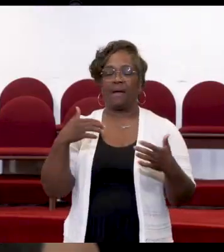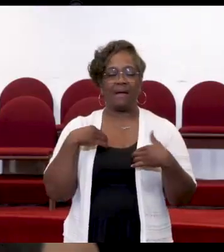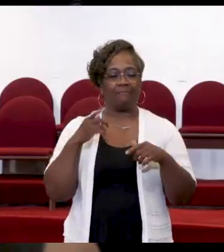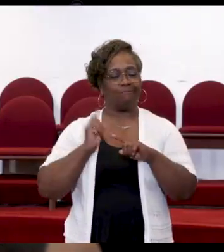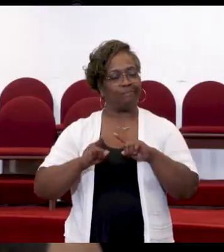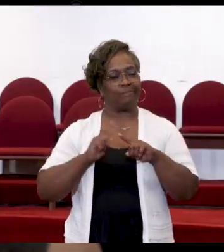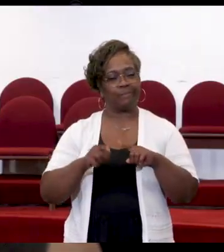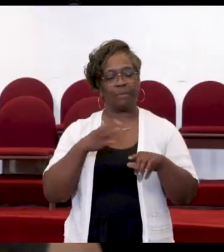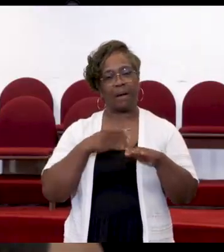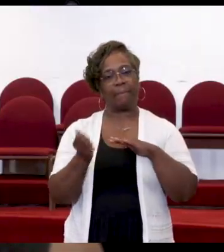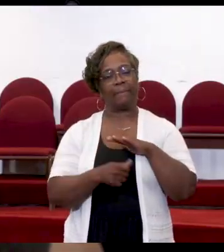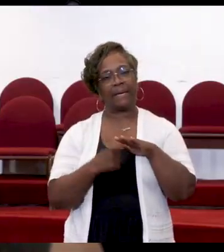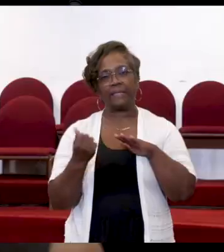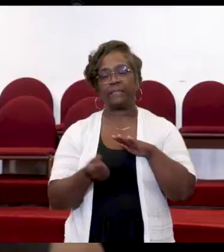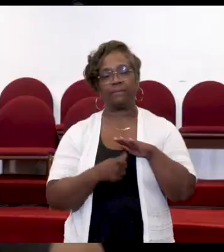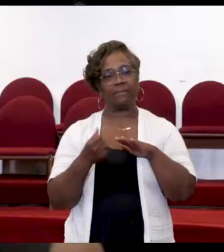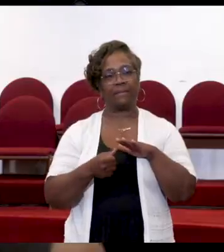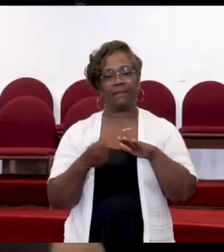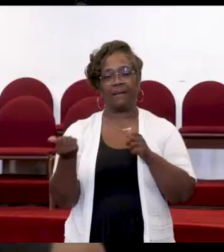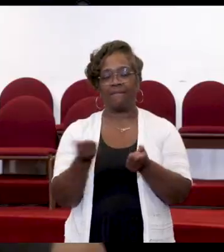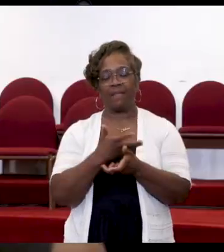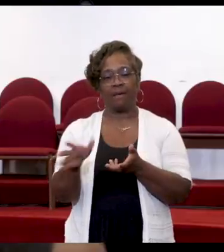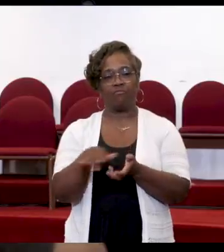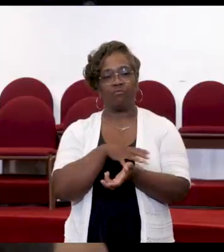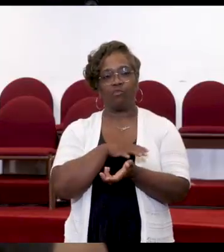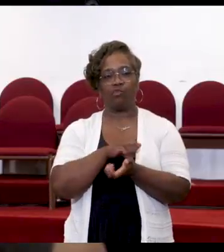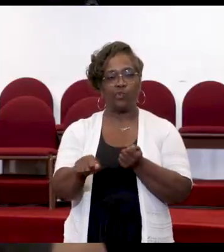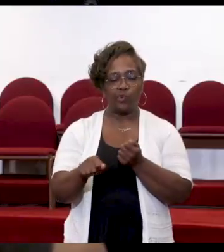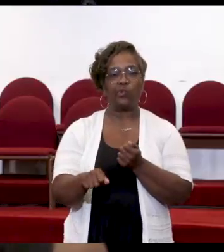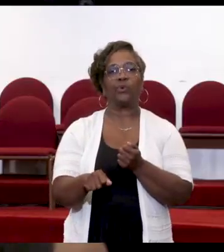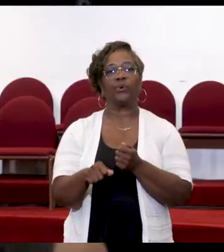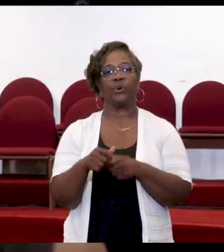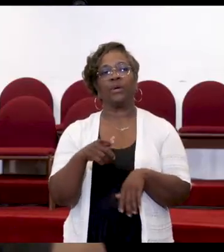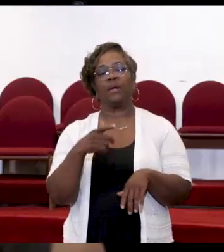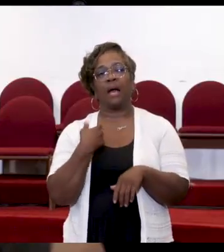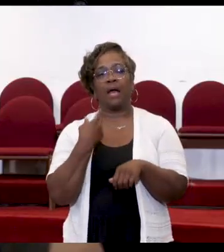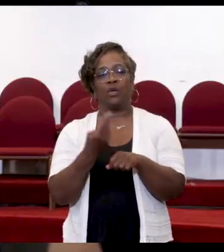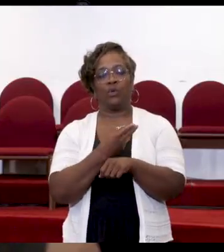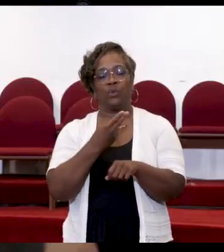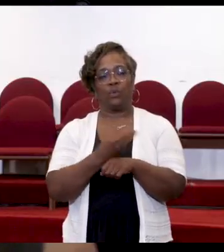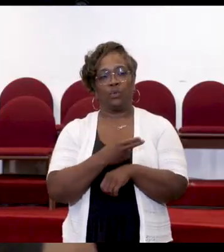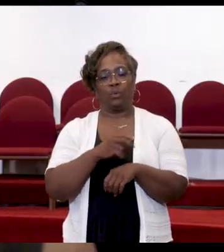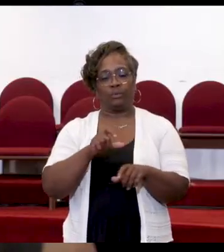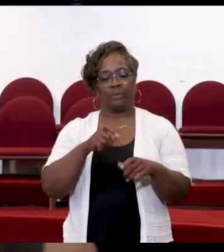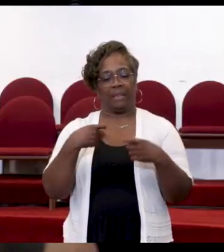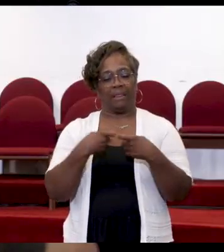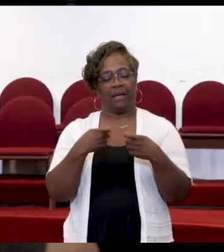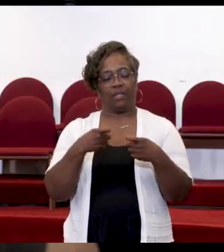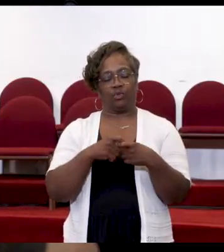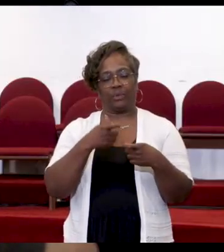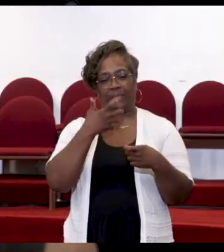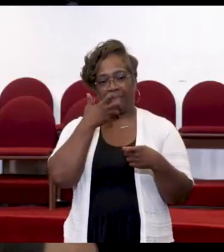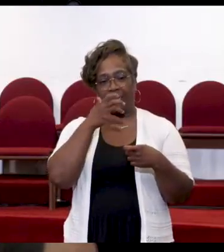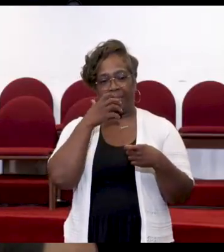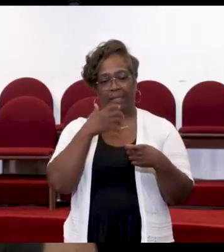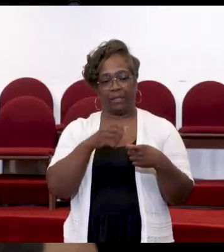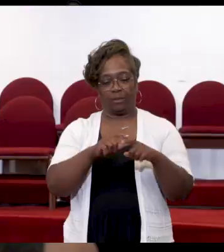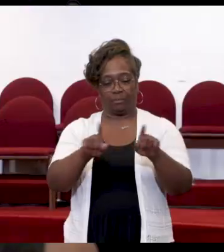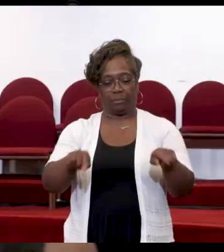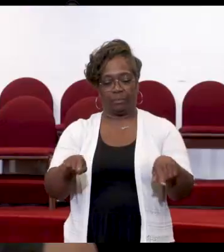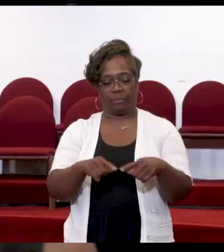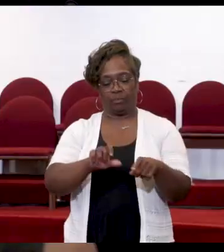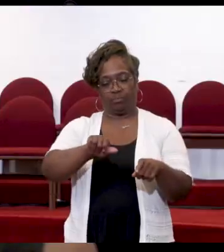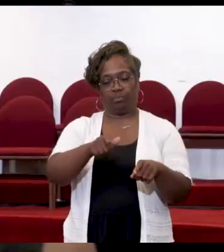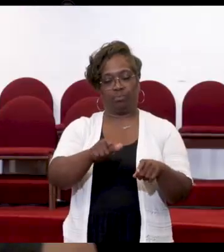I got heaters that burnt out from me using it, trying to stay warm. I got a lot of stuff. My